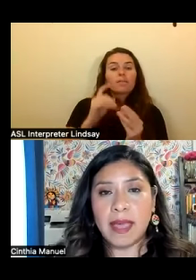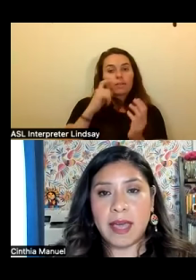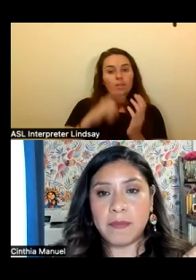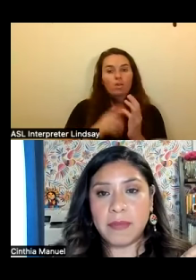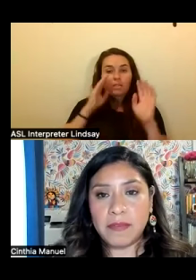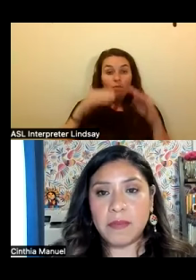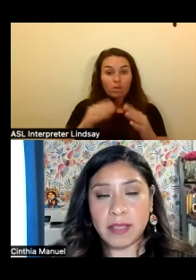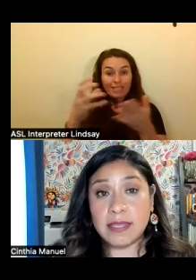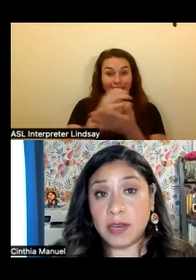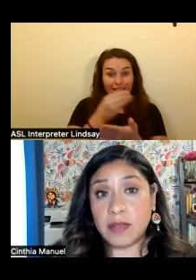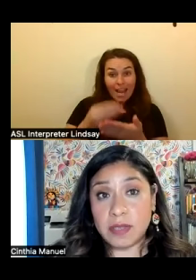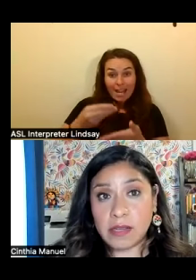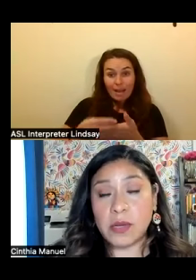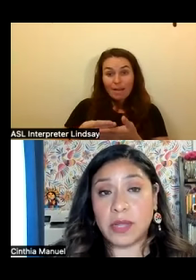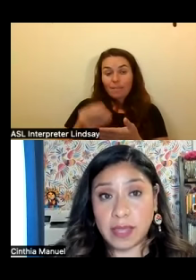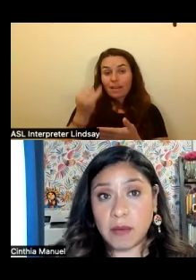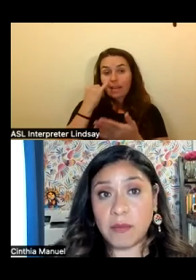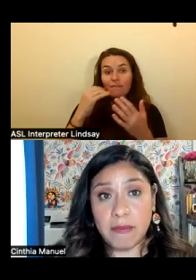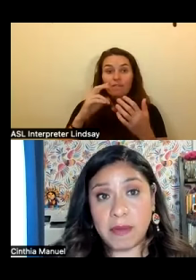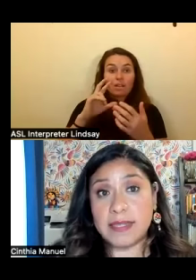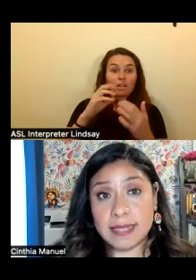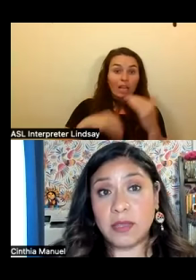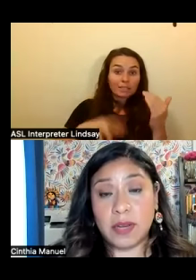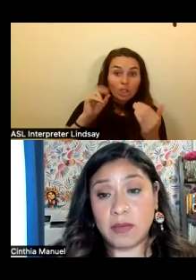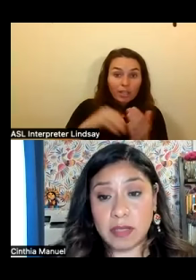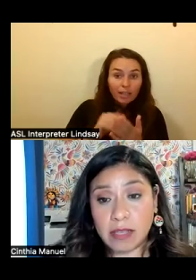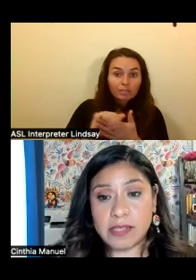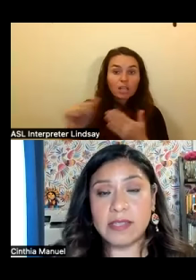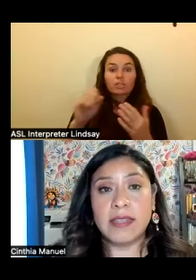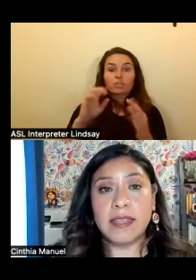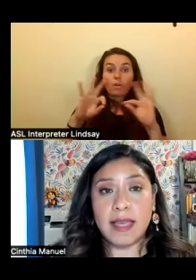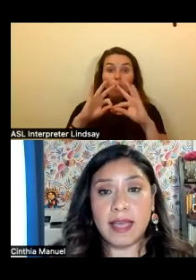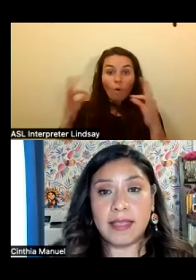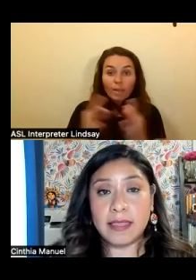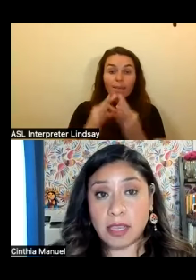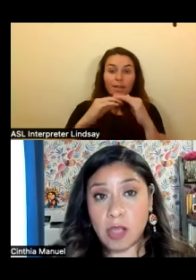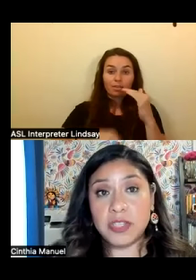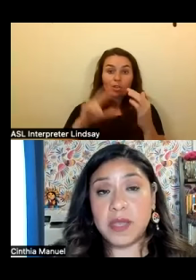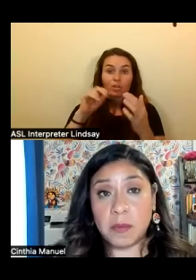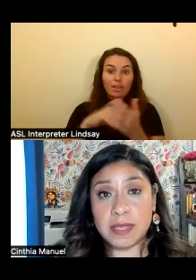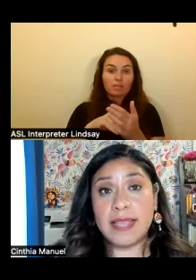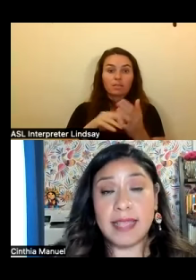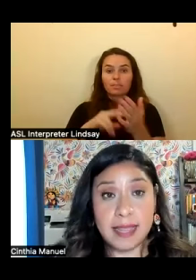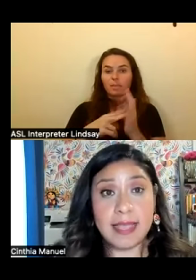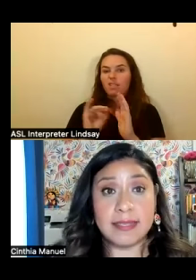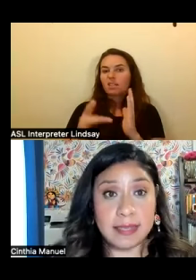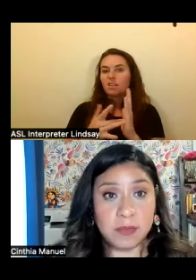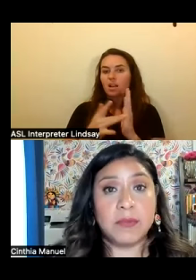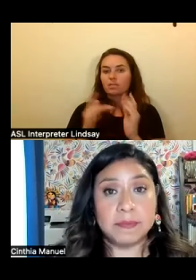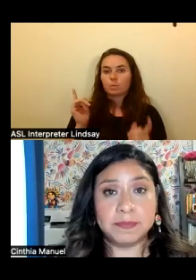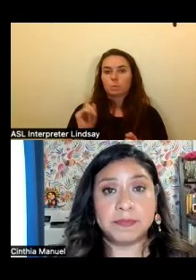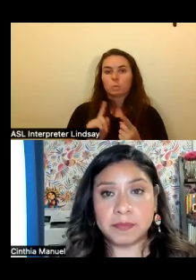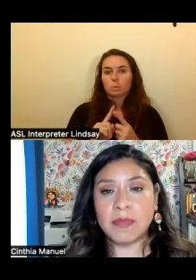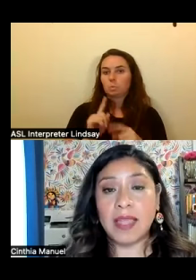if you make less than $30,000 or the income of the family is less than $30,000, the technology becomes less and less